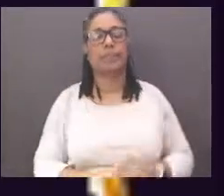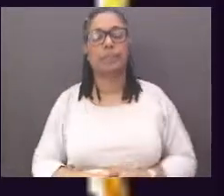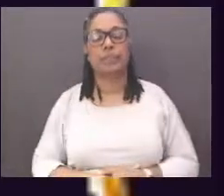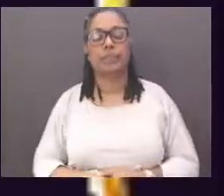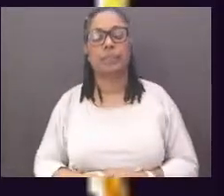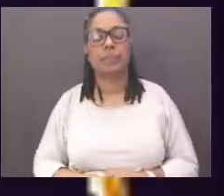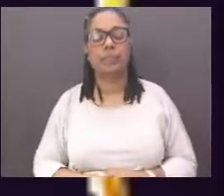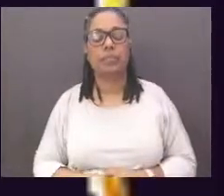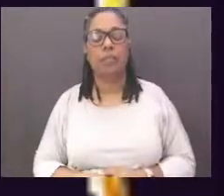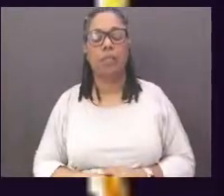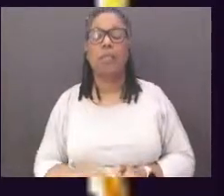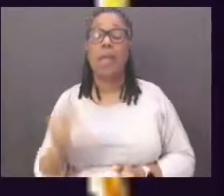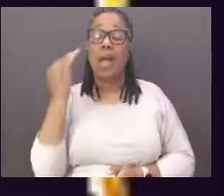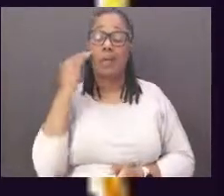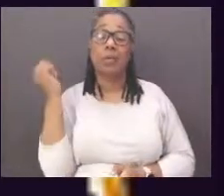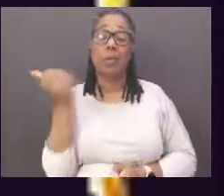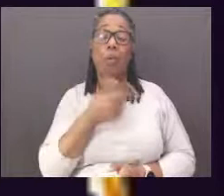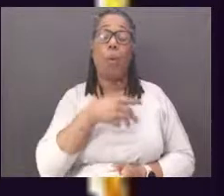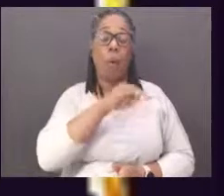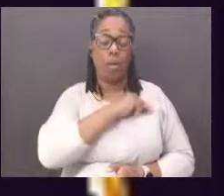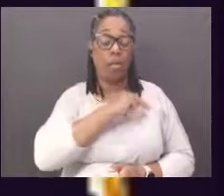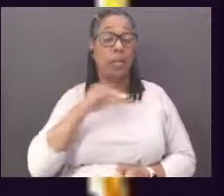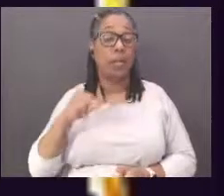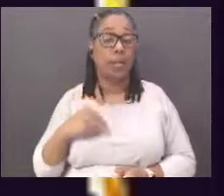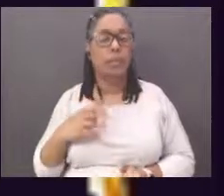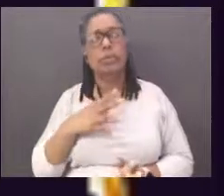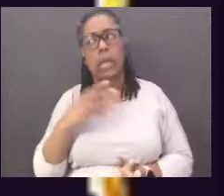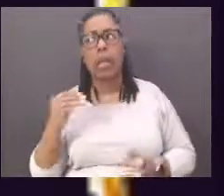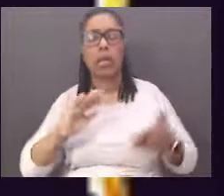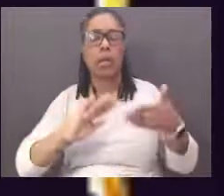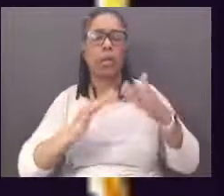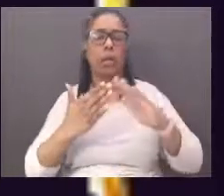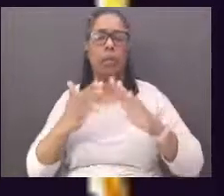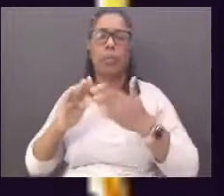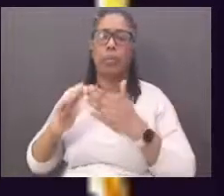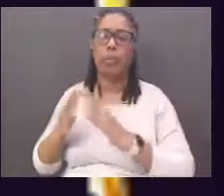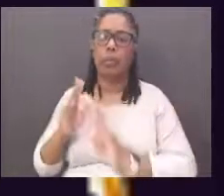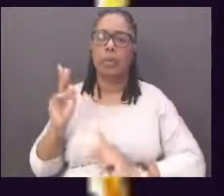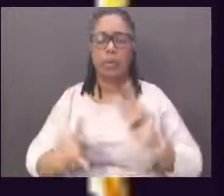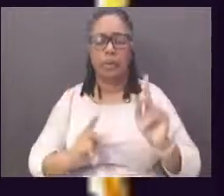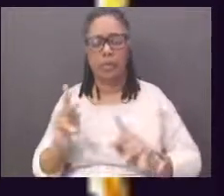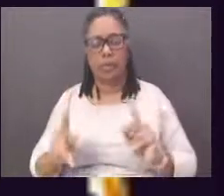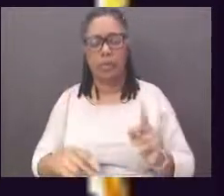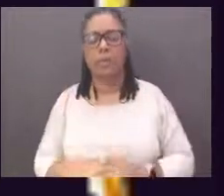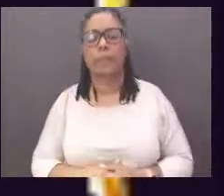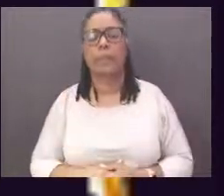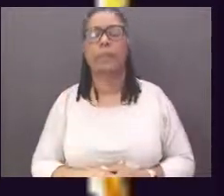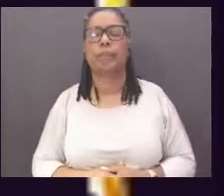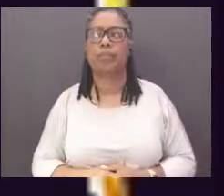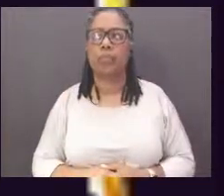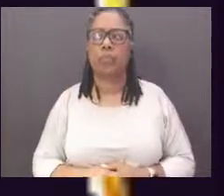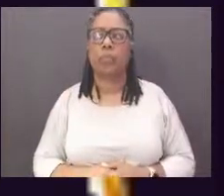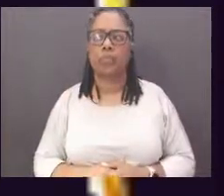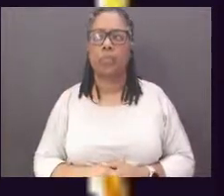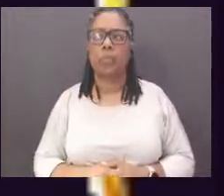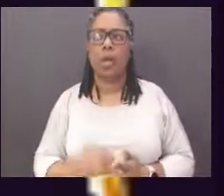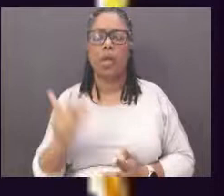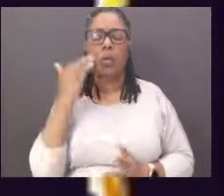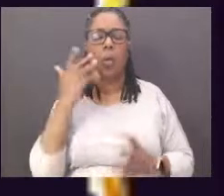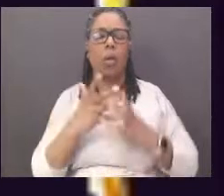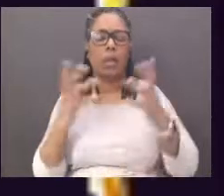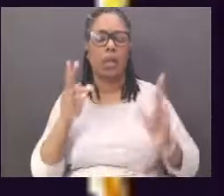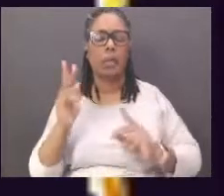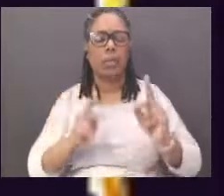our members and all of those that will be coming to our facilities and participating in worship experiences and prayer